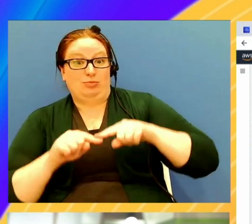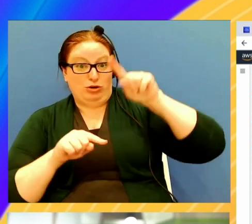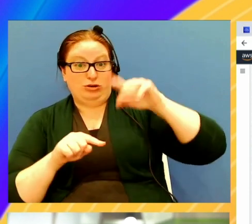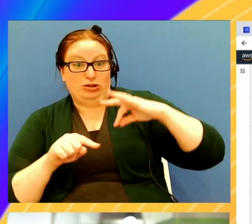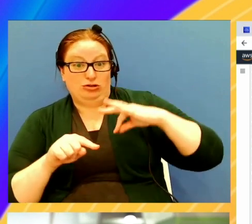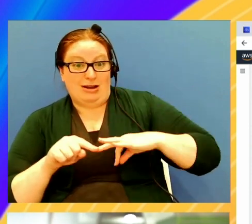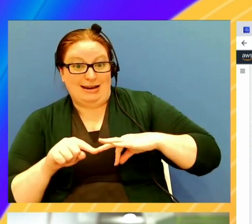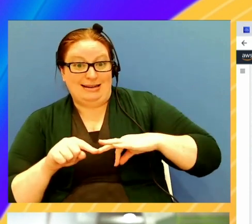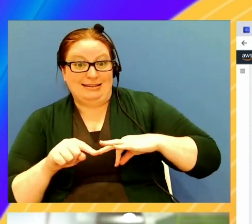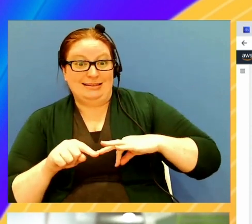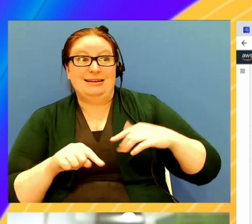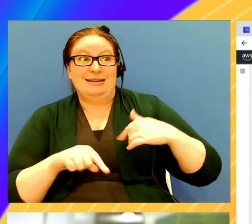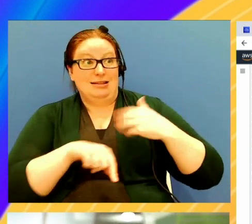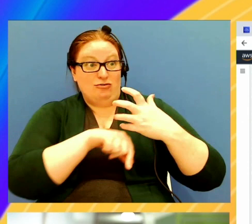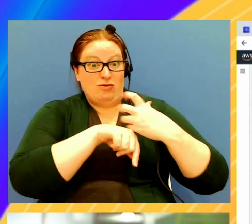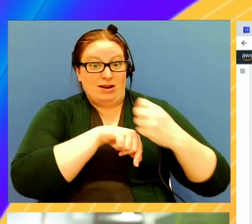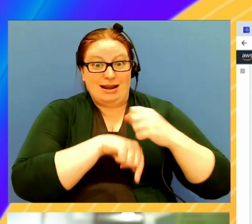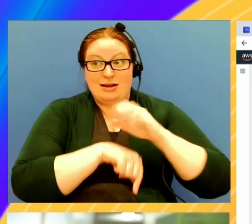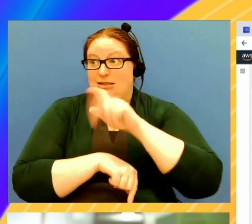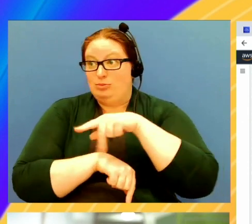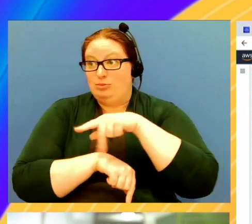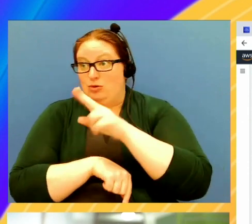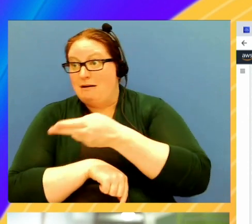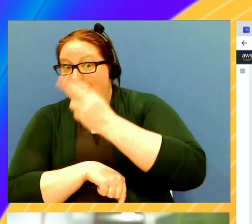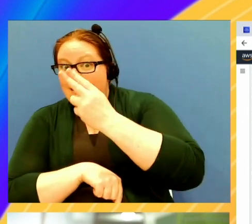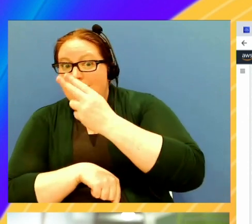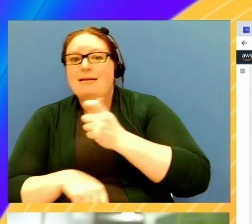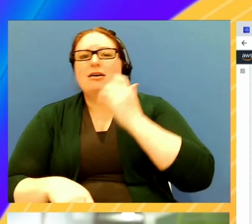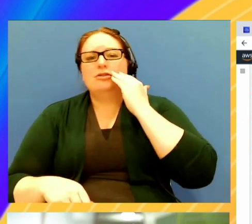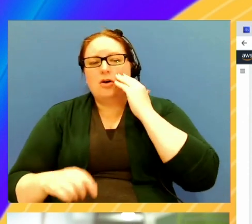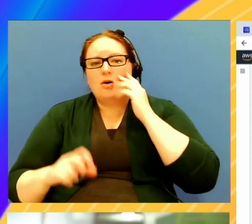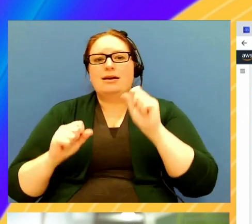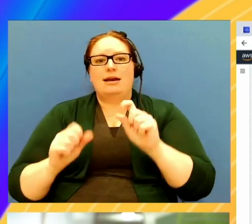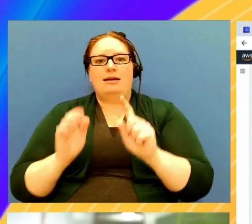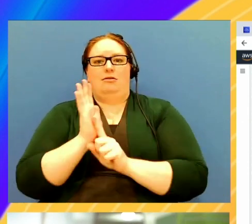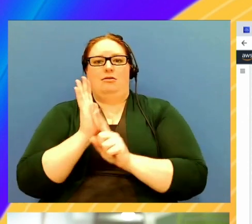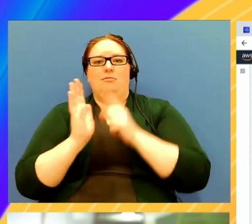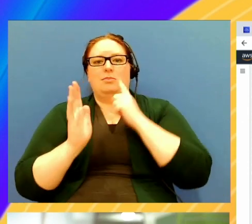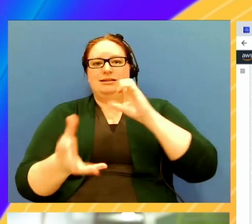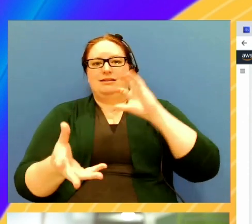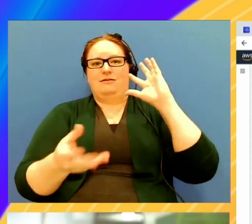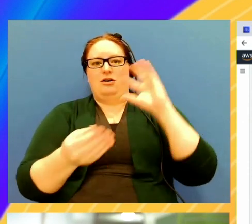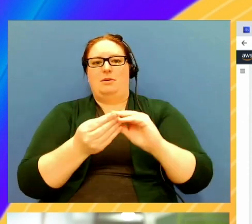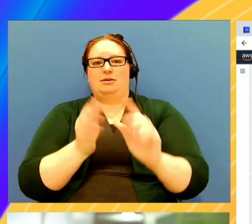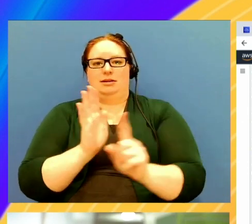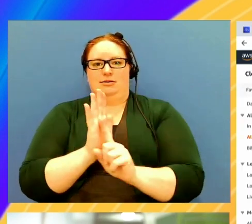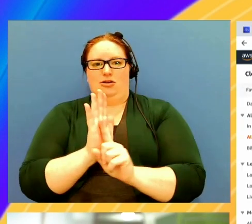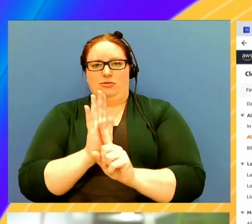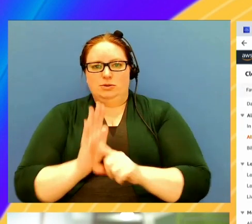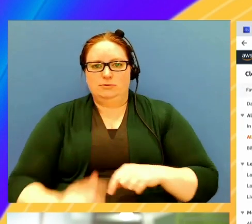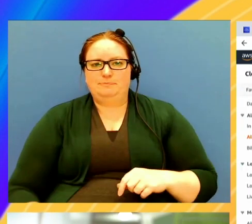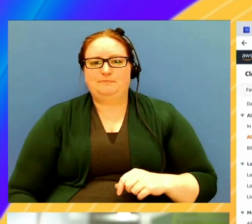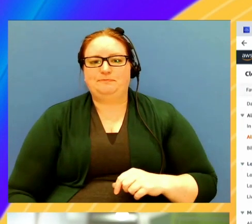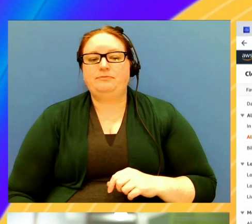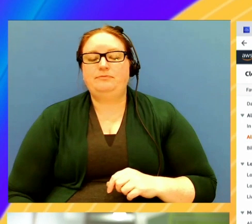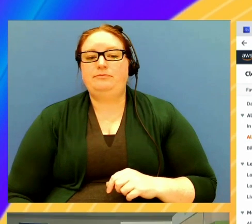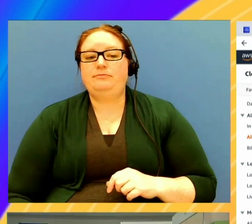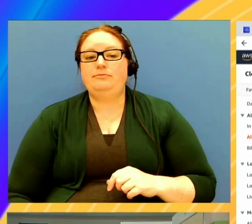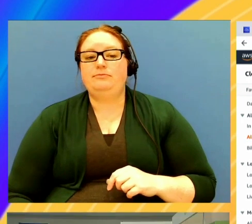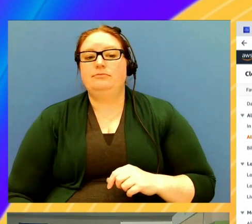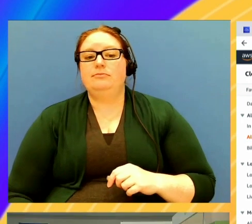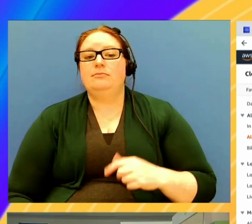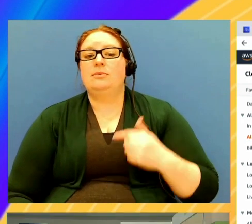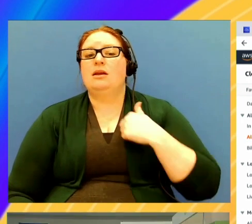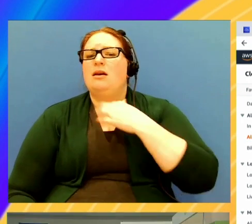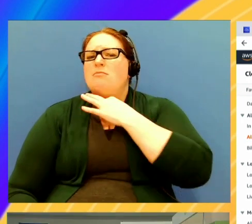CPU is going high. So I know I can make this relation using Composite. Yeah, that's great. So I was curious, what have